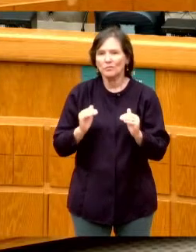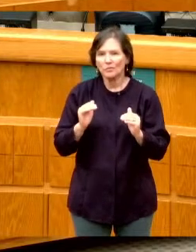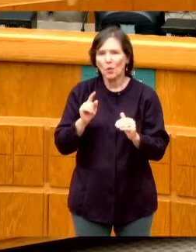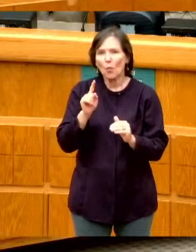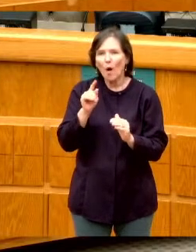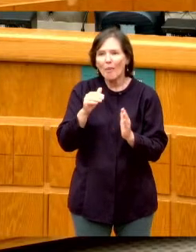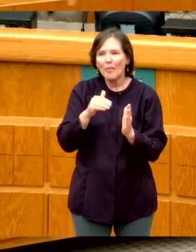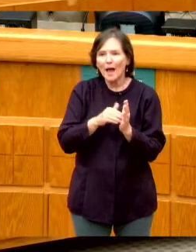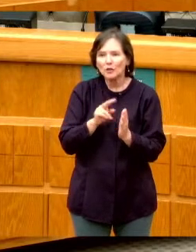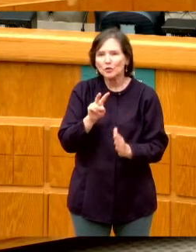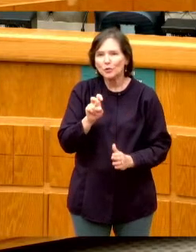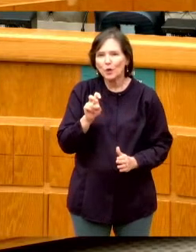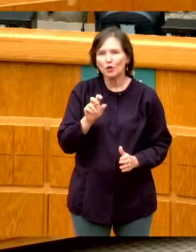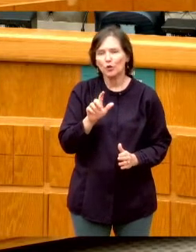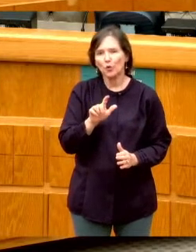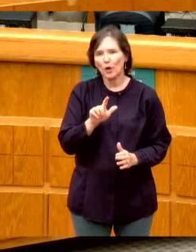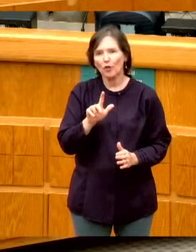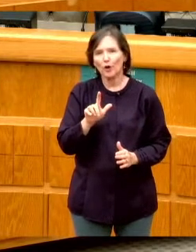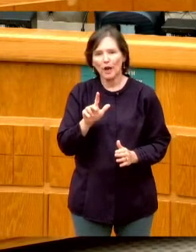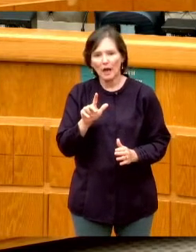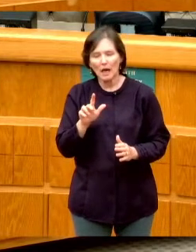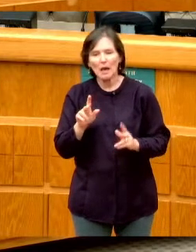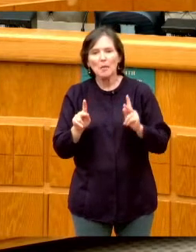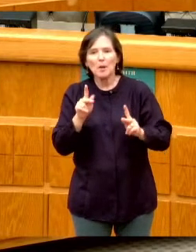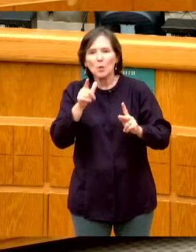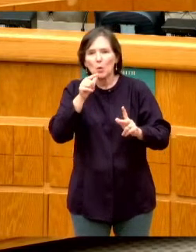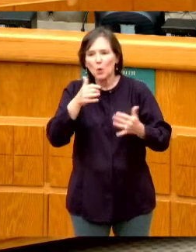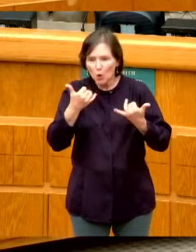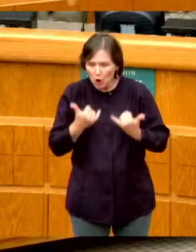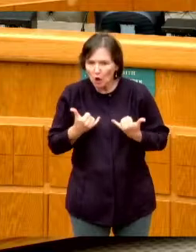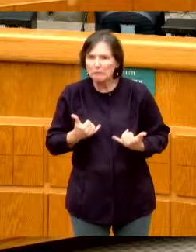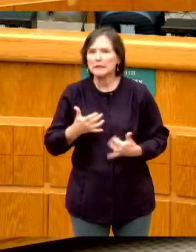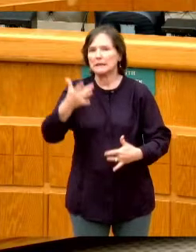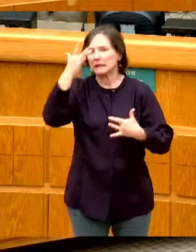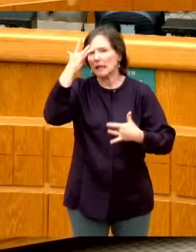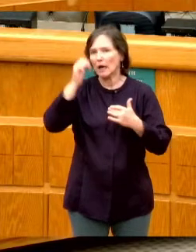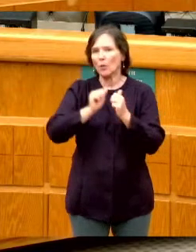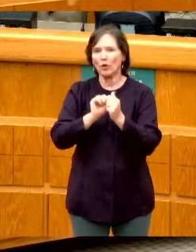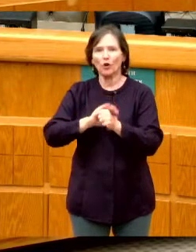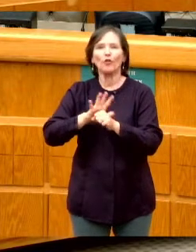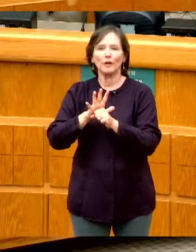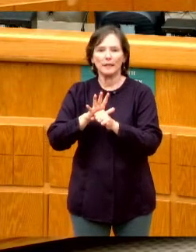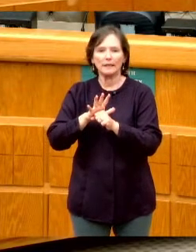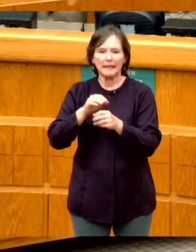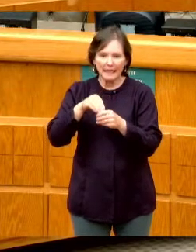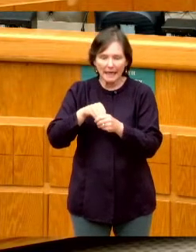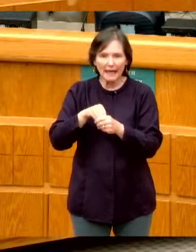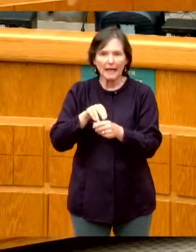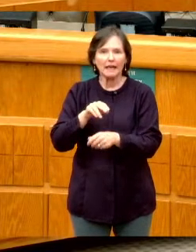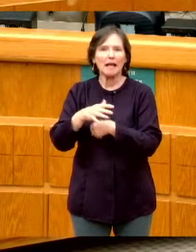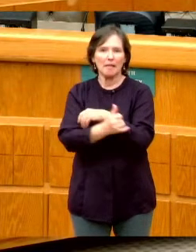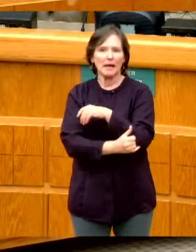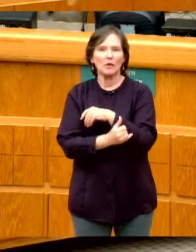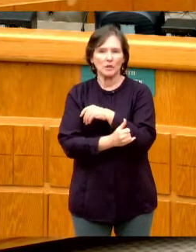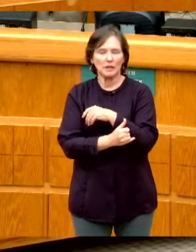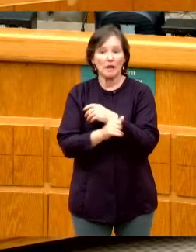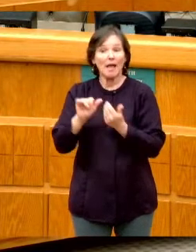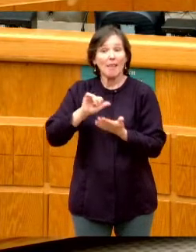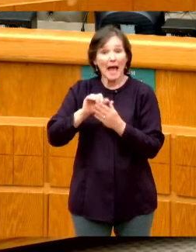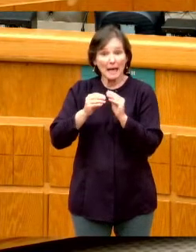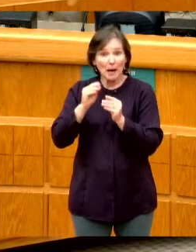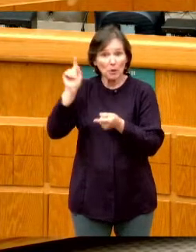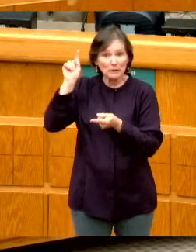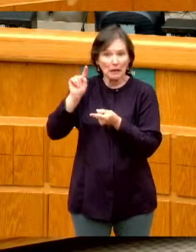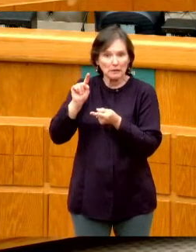1,223 active cases of people with COVID-19 currently in Nueces County, which has dropped. That number has dropped from